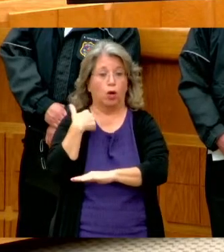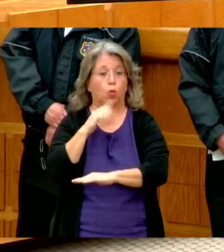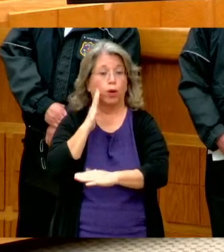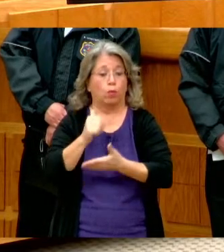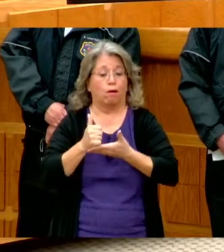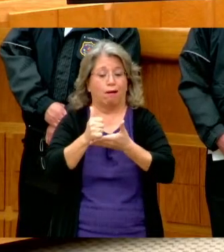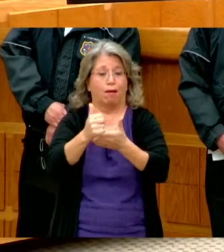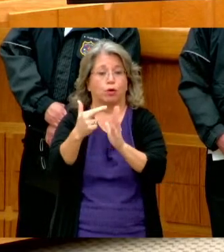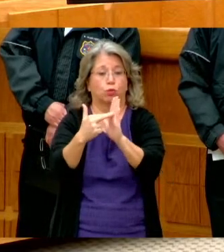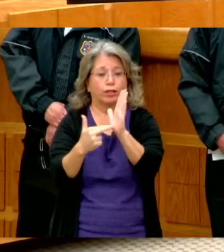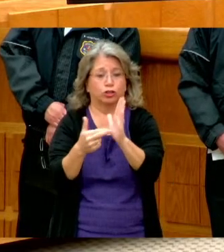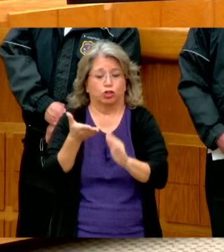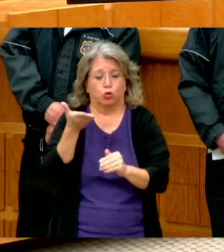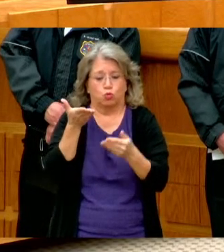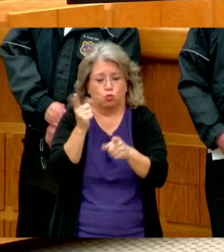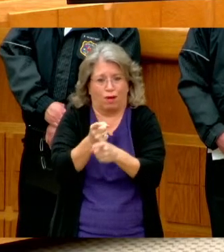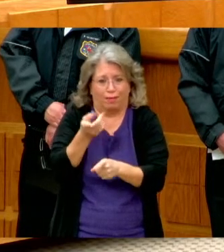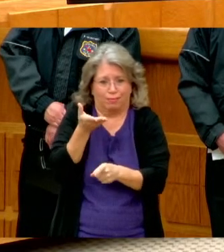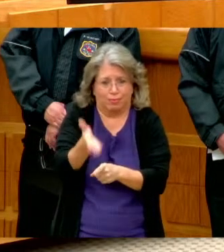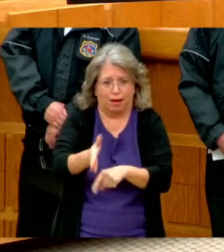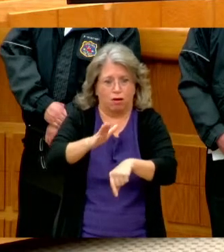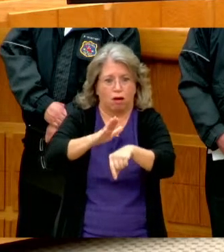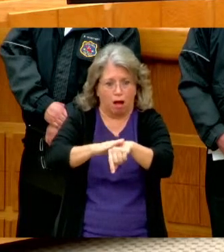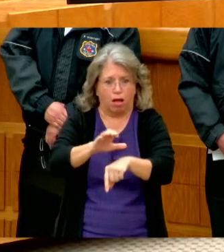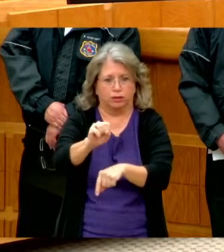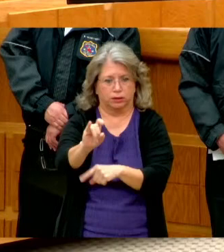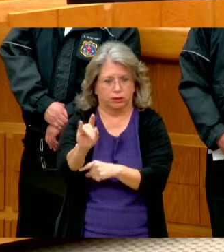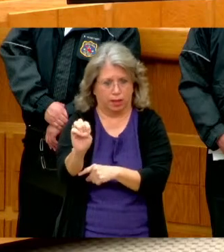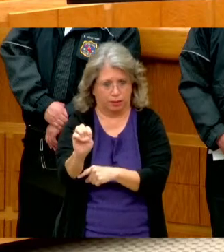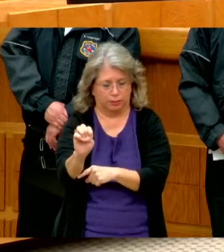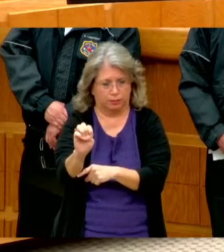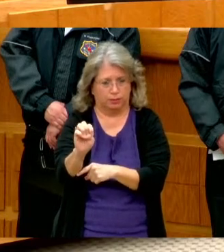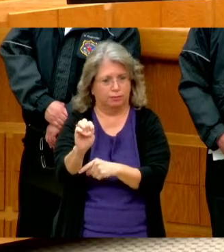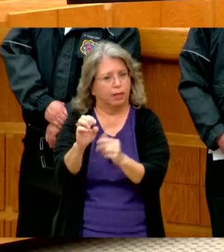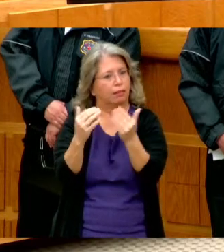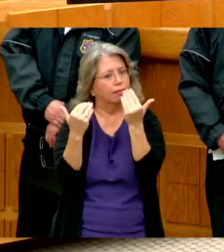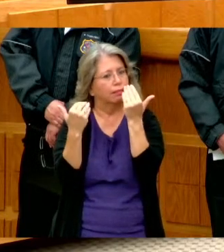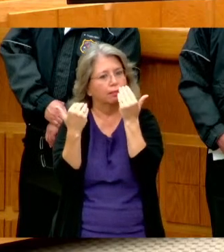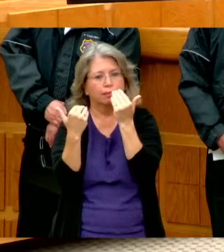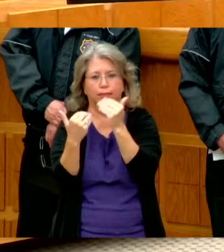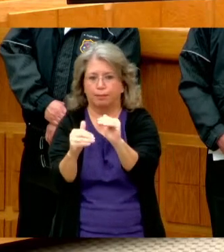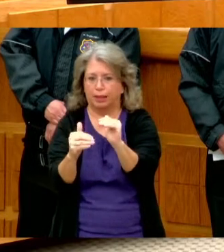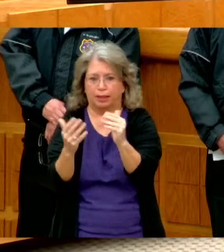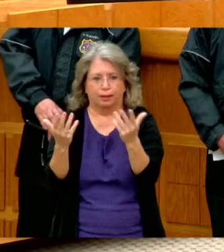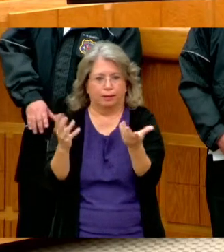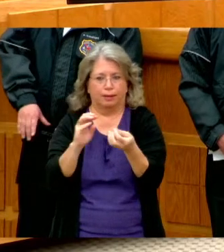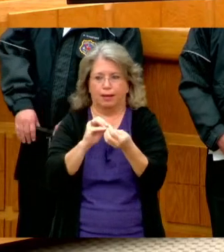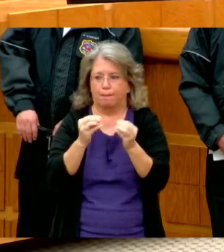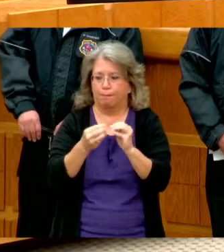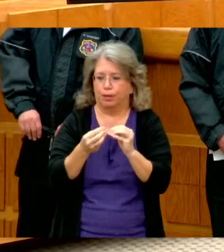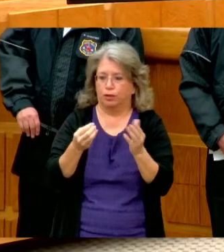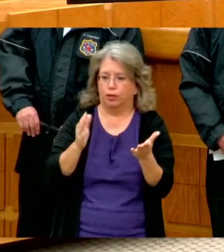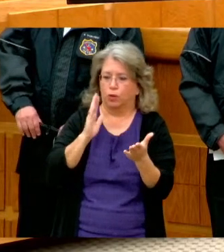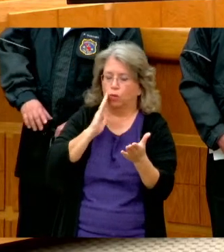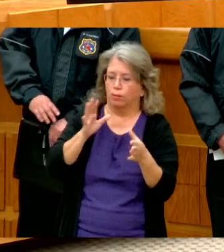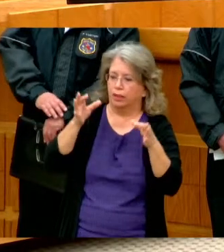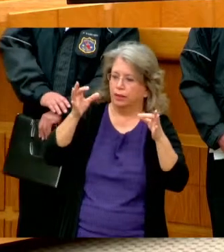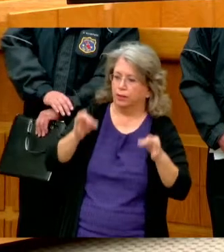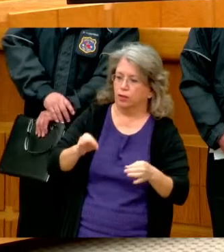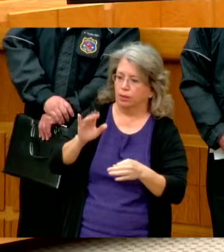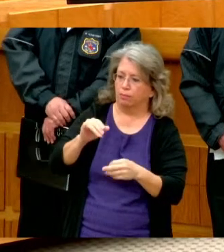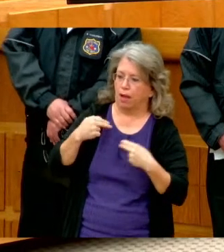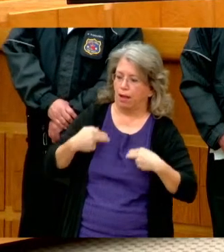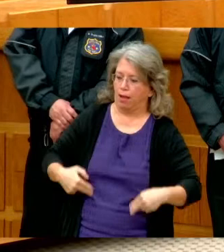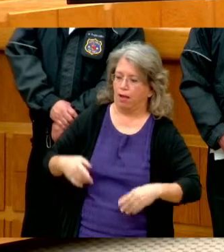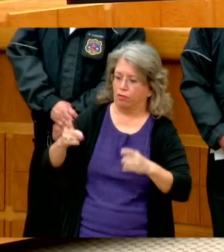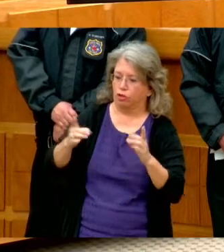on site. Again, there will be a limited amount to be determined by the health director, her staff,